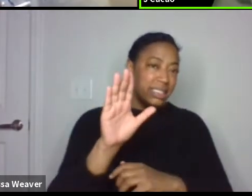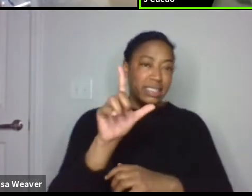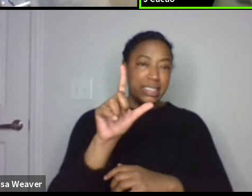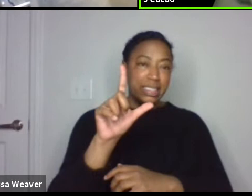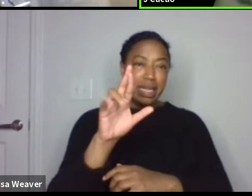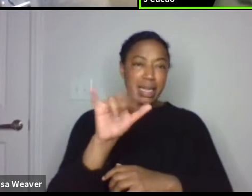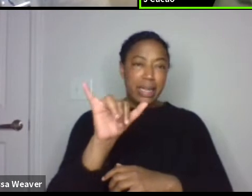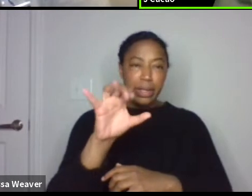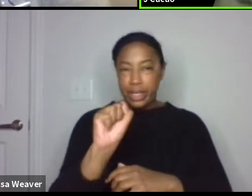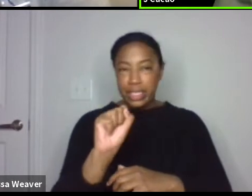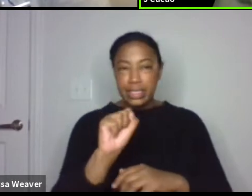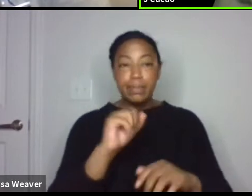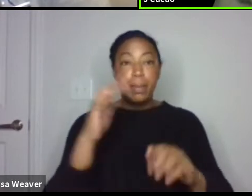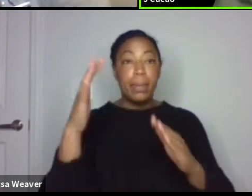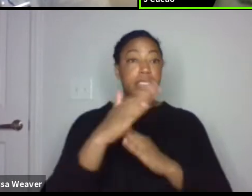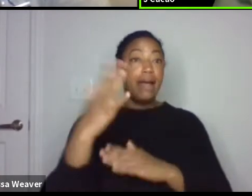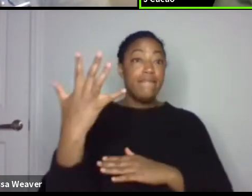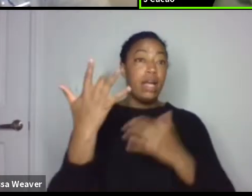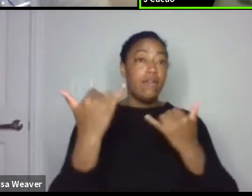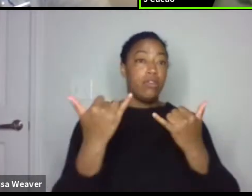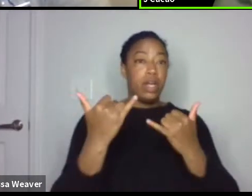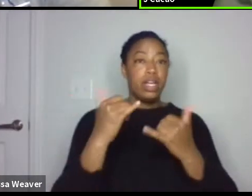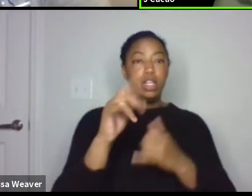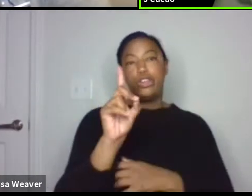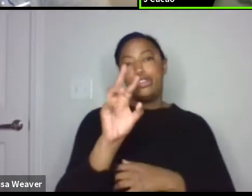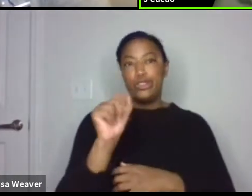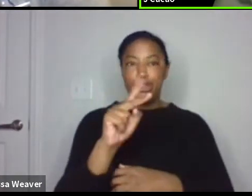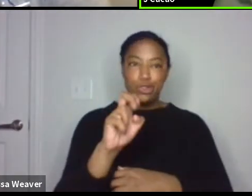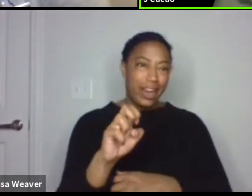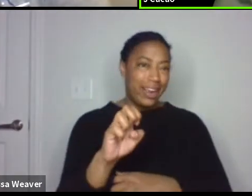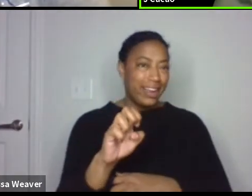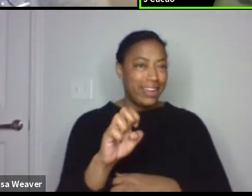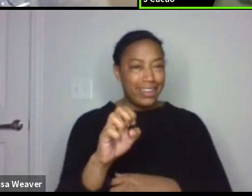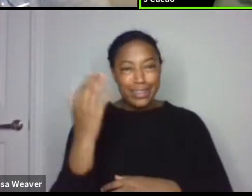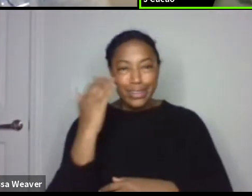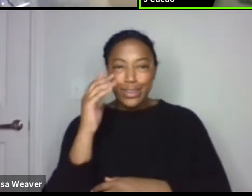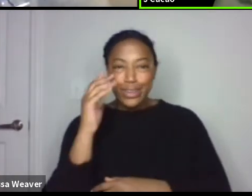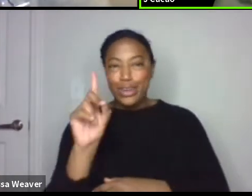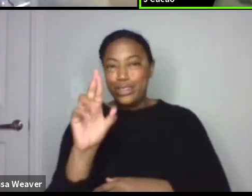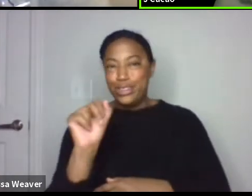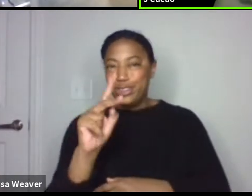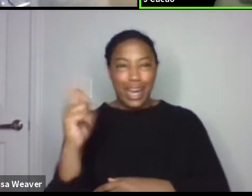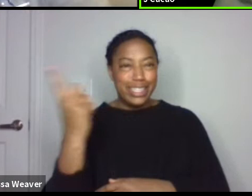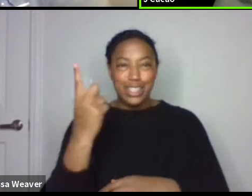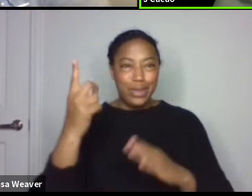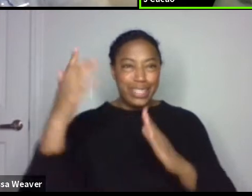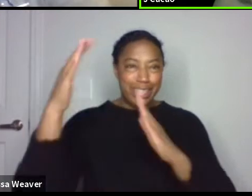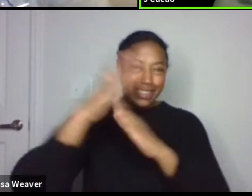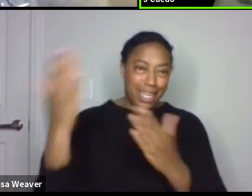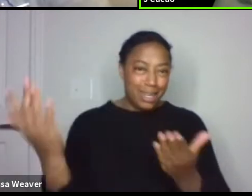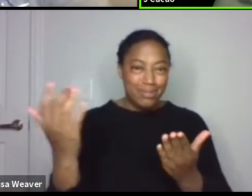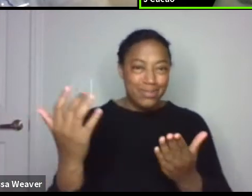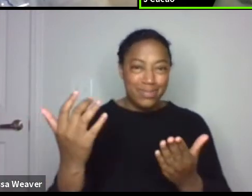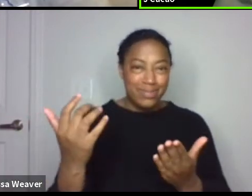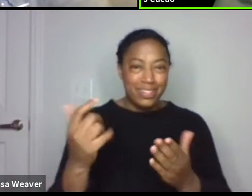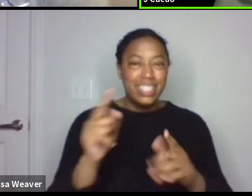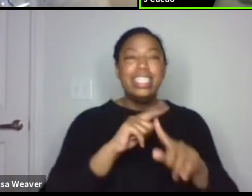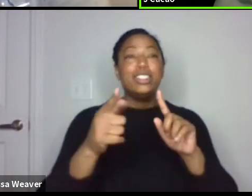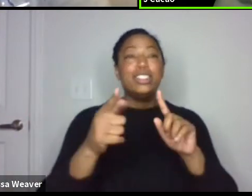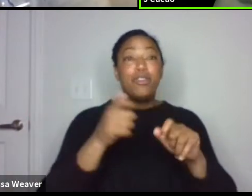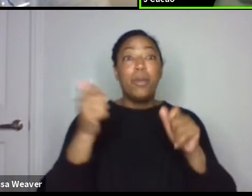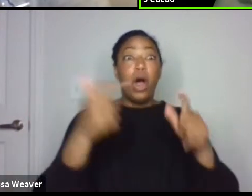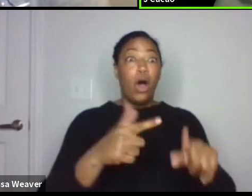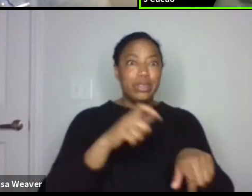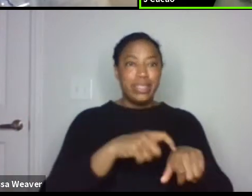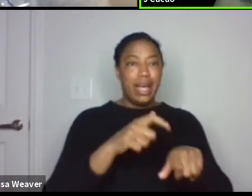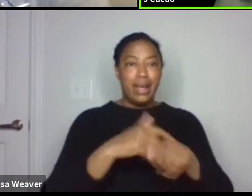now, I say Drake, because he always at the top right now. That's different from my all-time list.